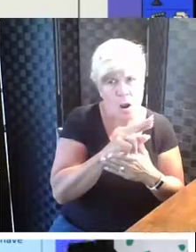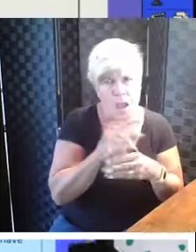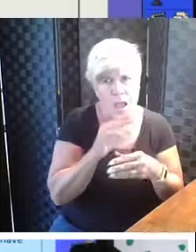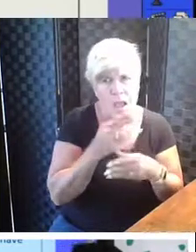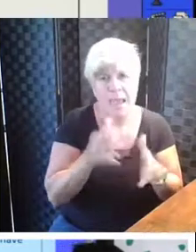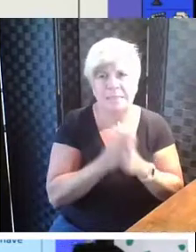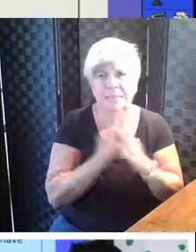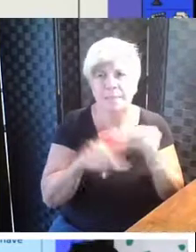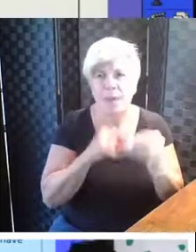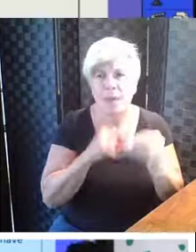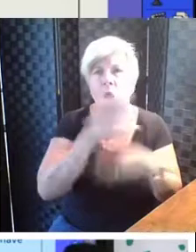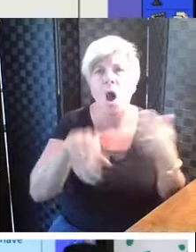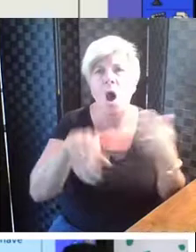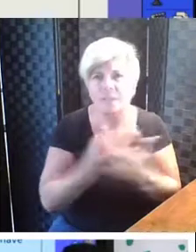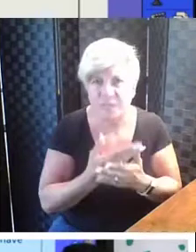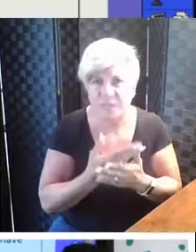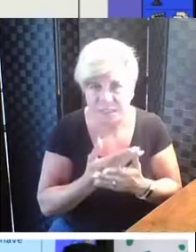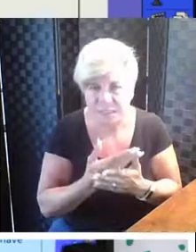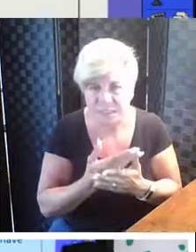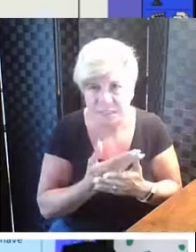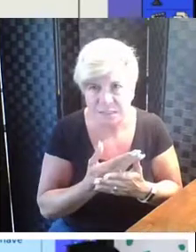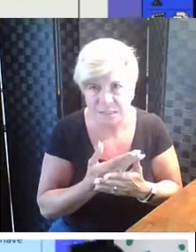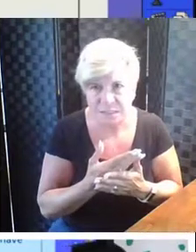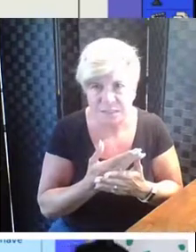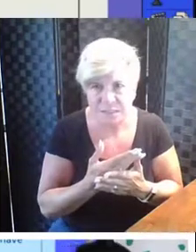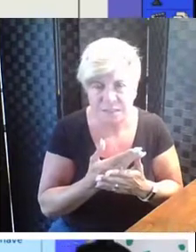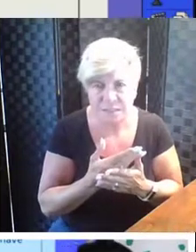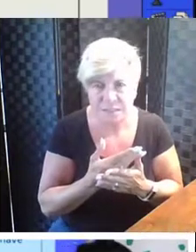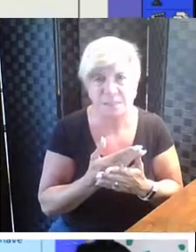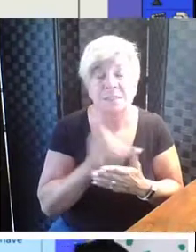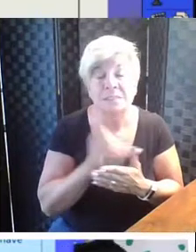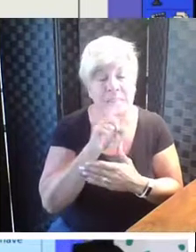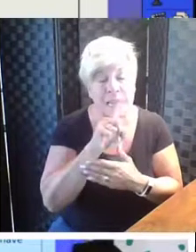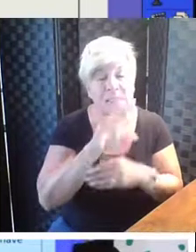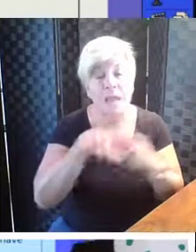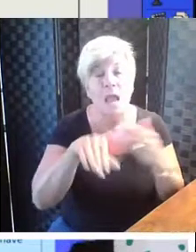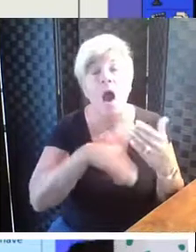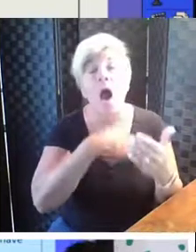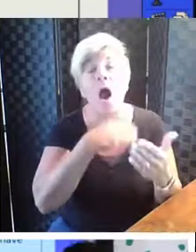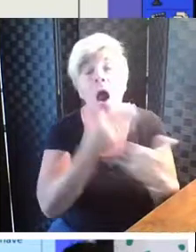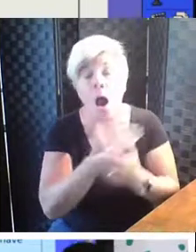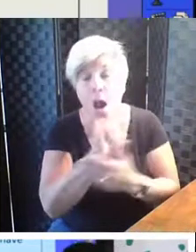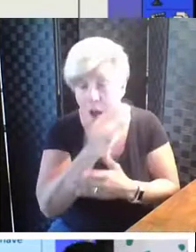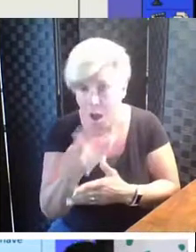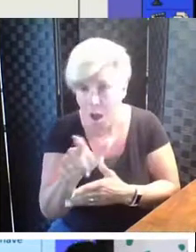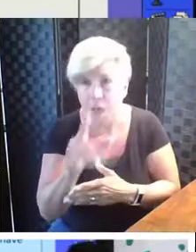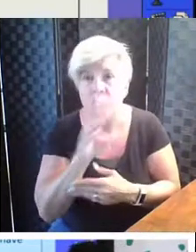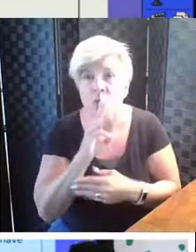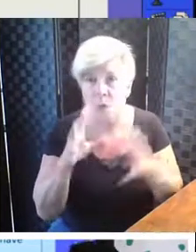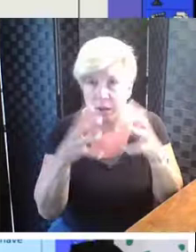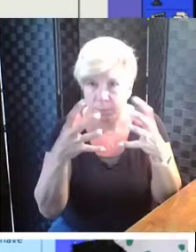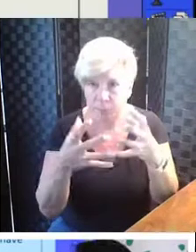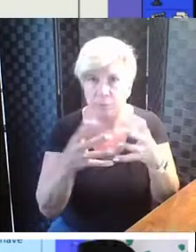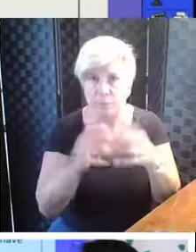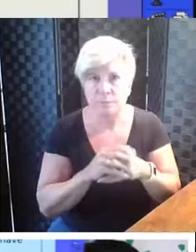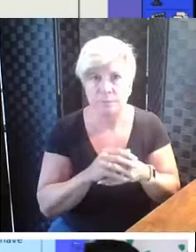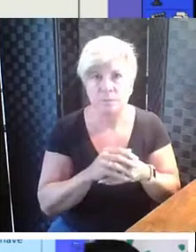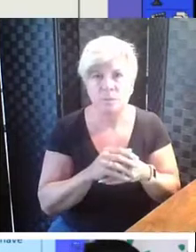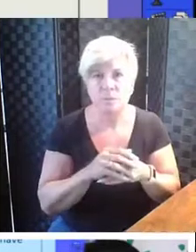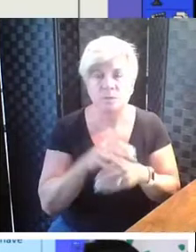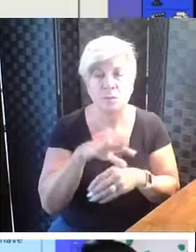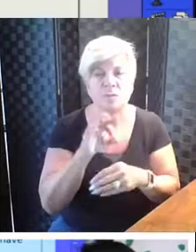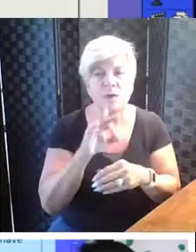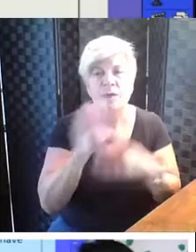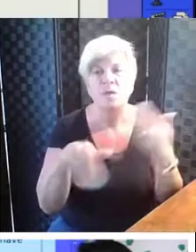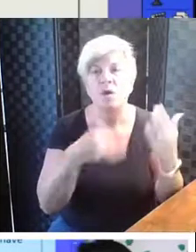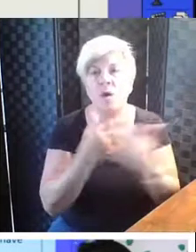asking about the whole? It's asking about all of the water balloons for the fight. So we are going to be finding